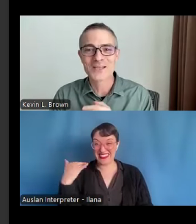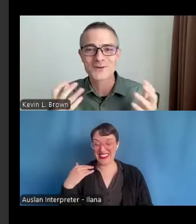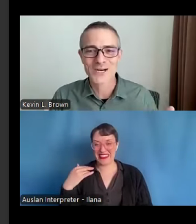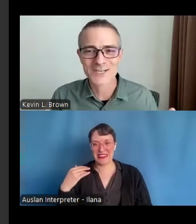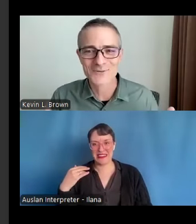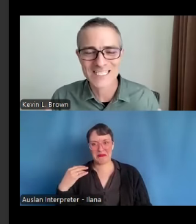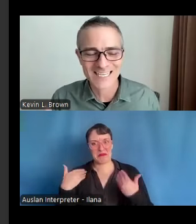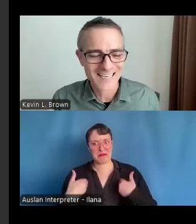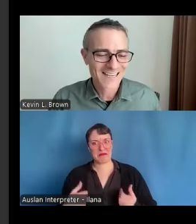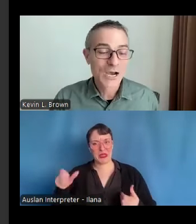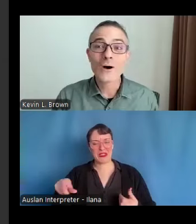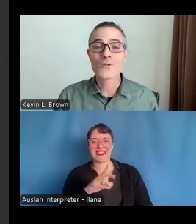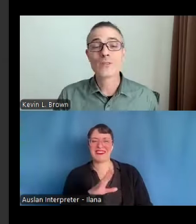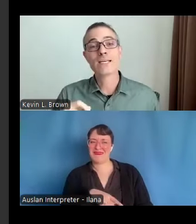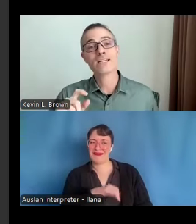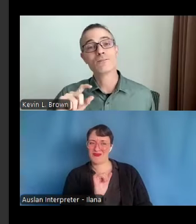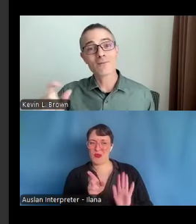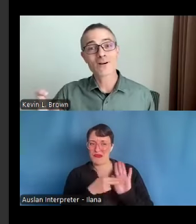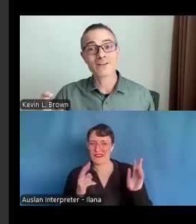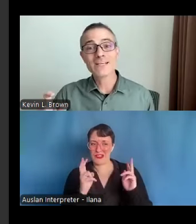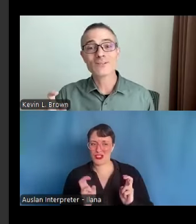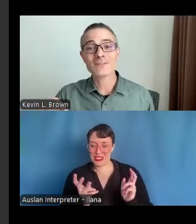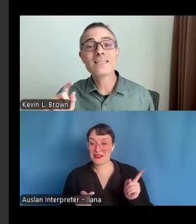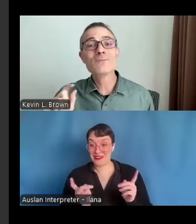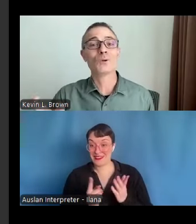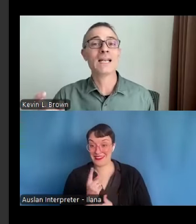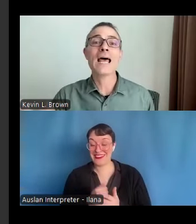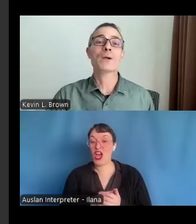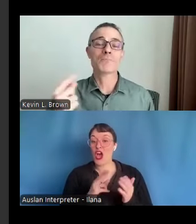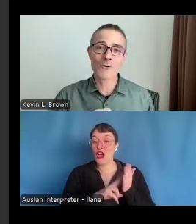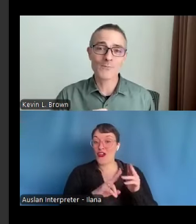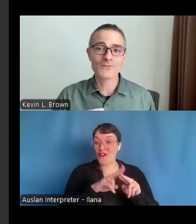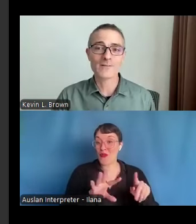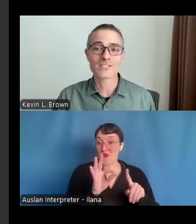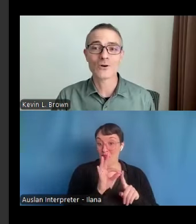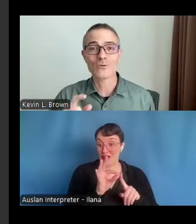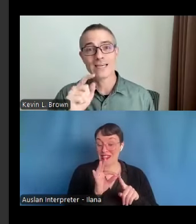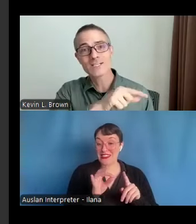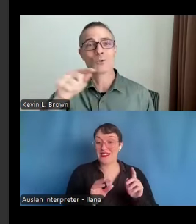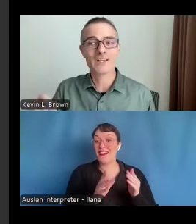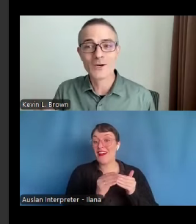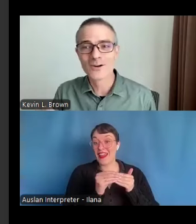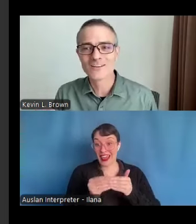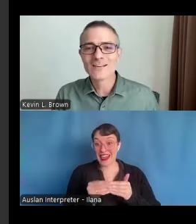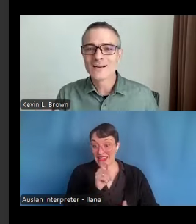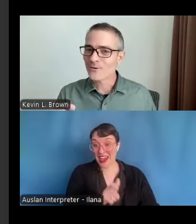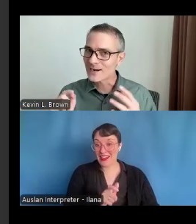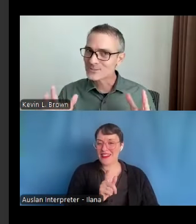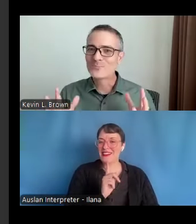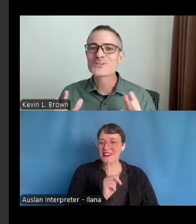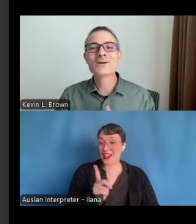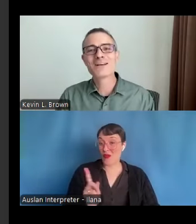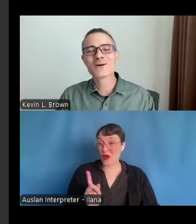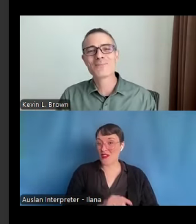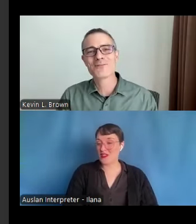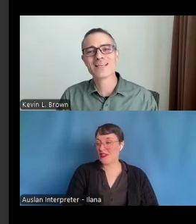them that their brand was shit. Well, the nonprofit leader, he pulled an epic power move. And so he told the donor, why don't you